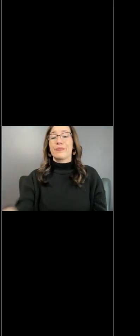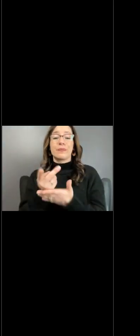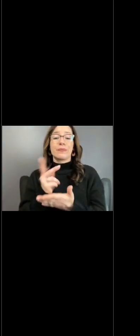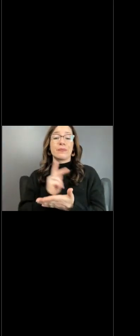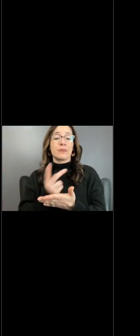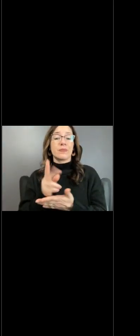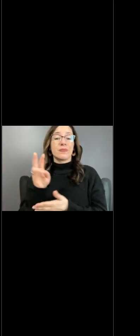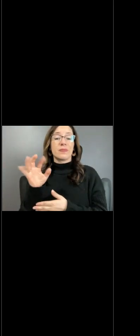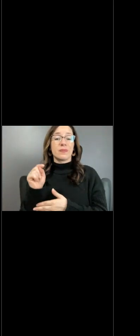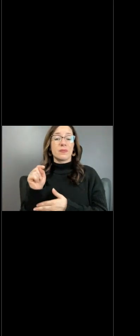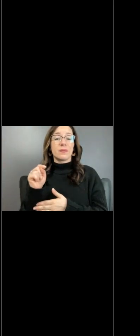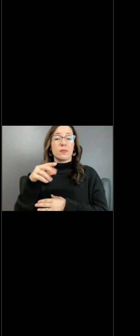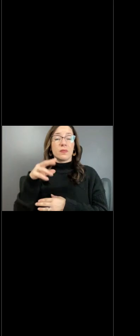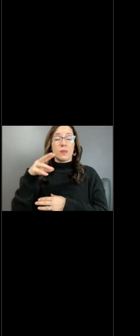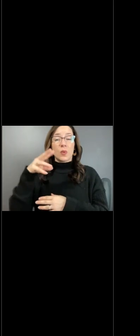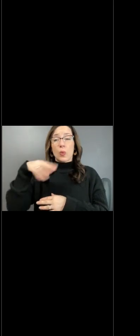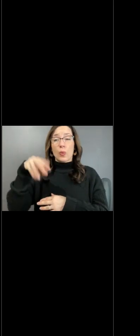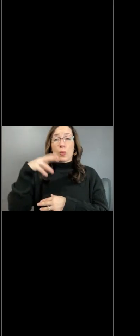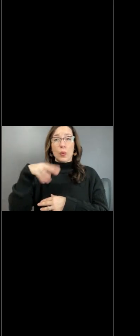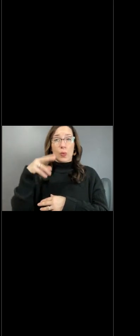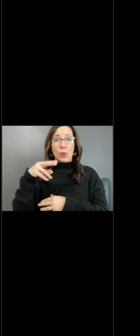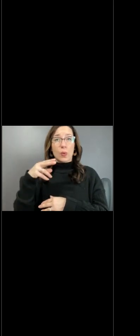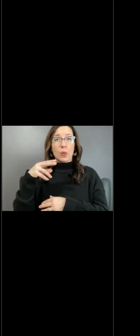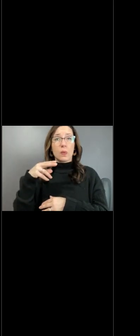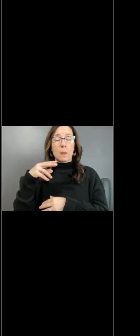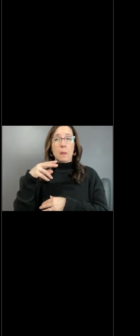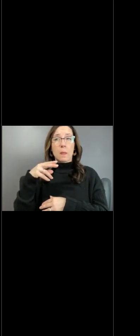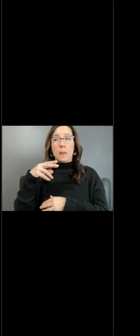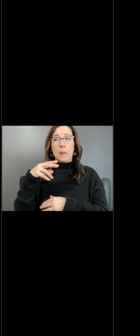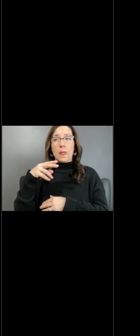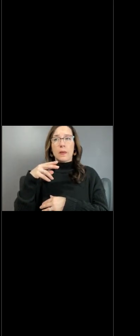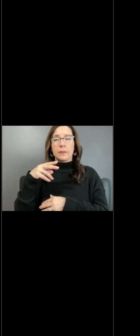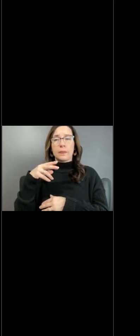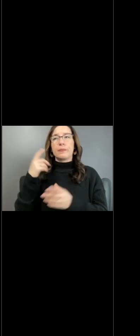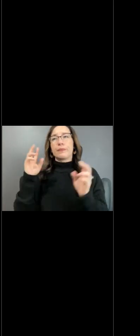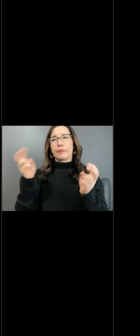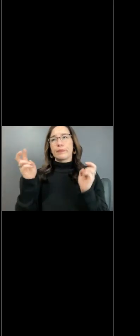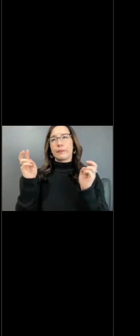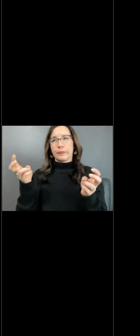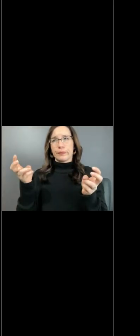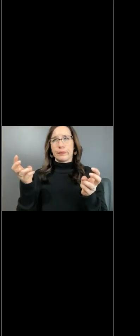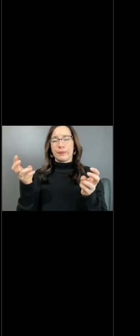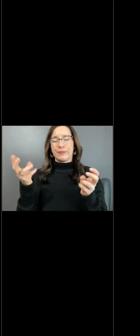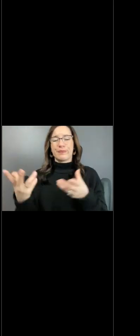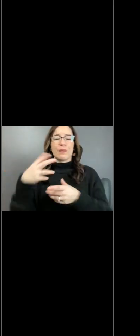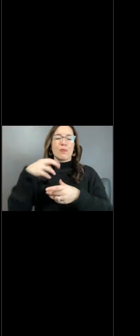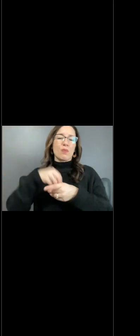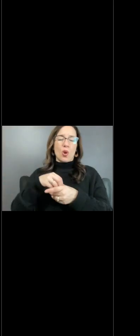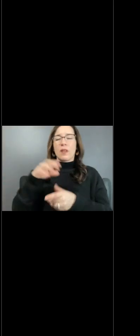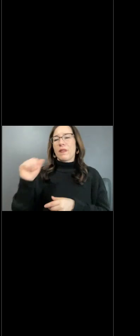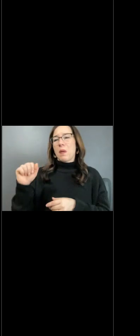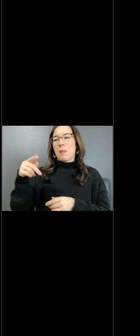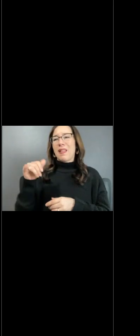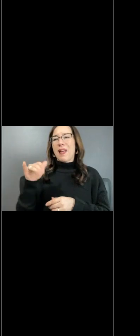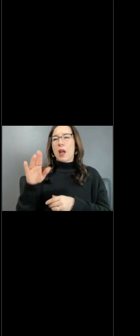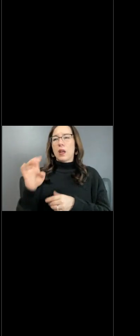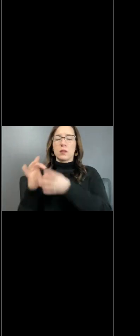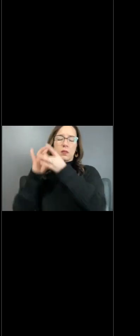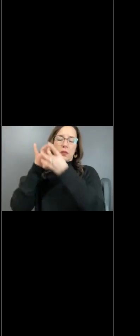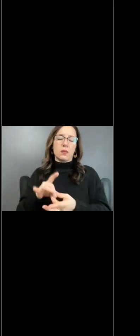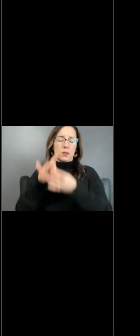fans located on a range hood are considered to be part of the appliance.